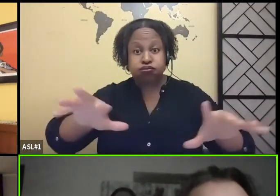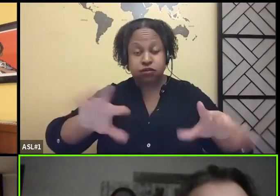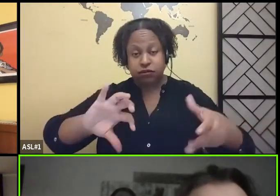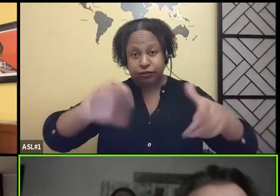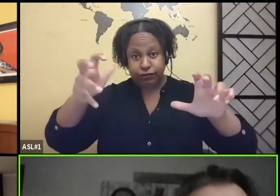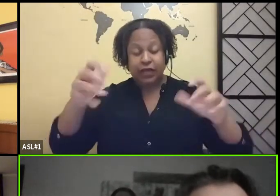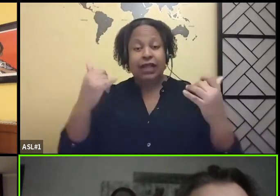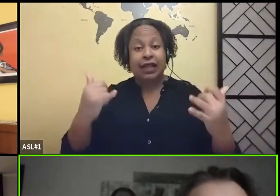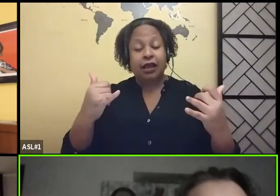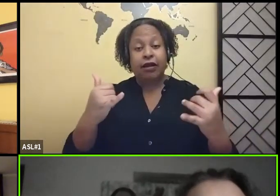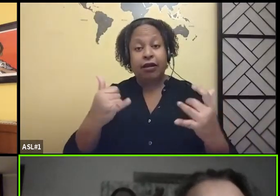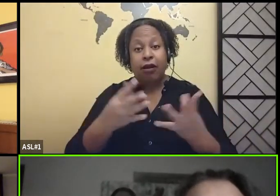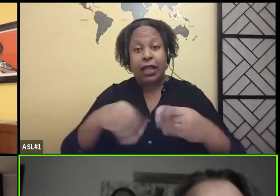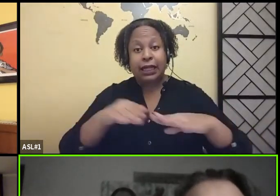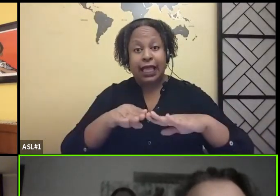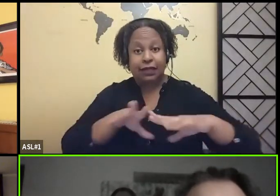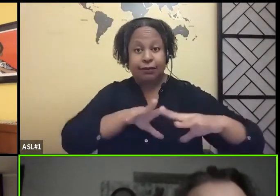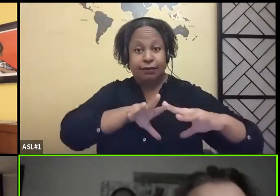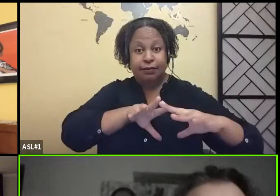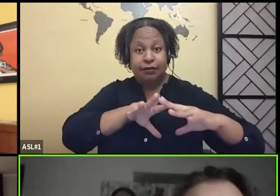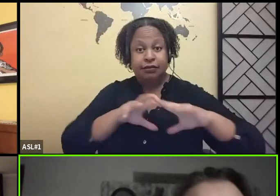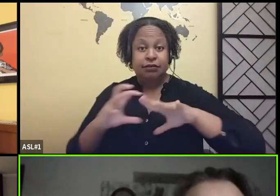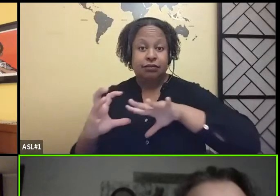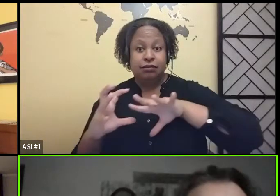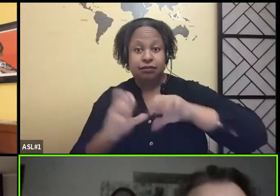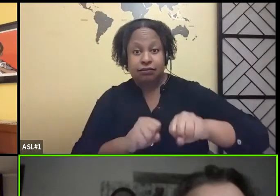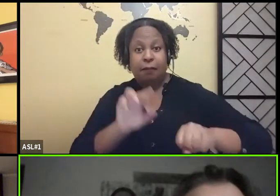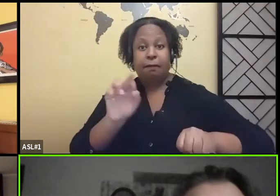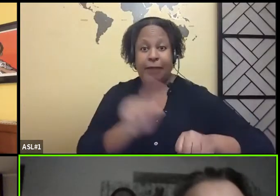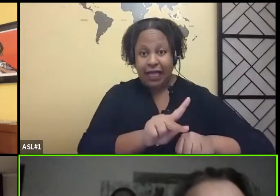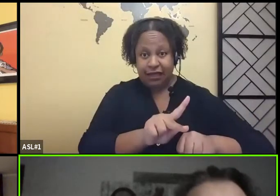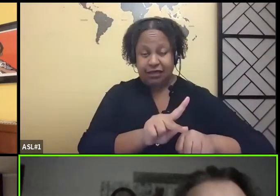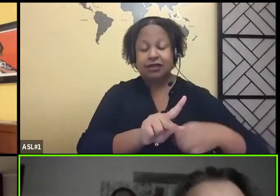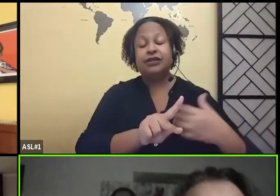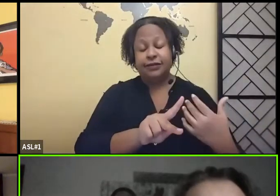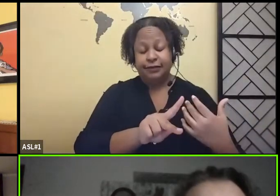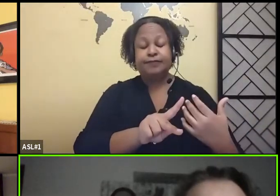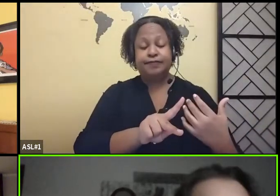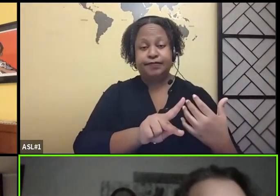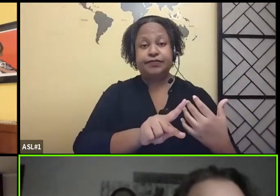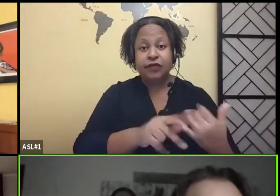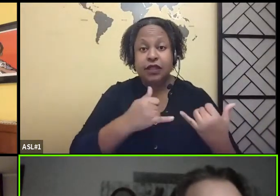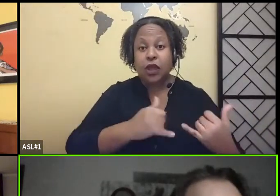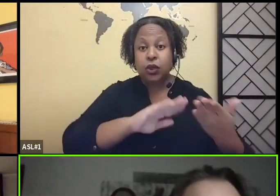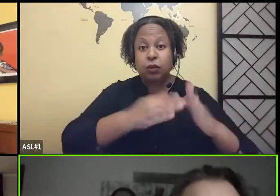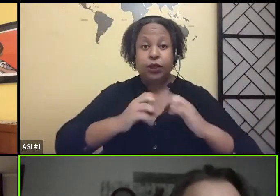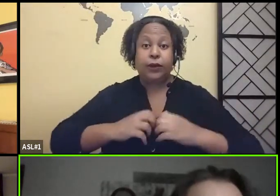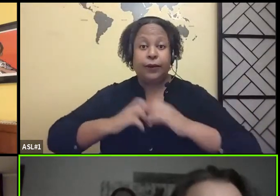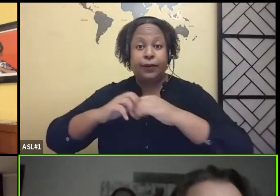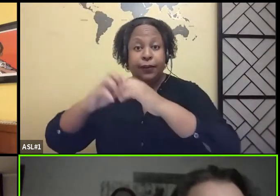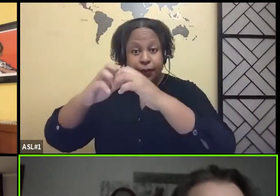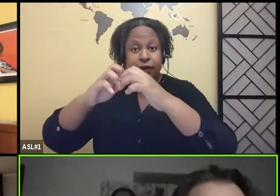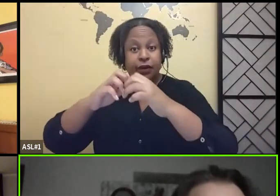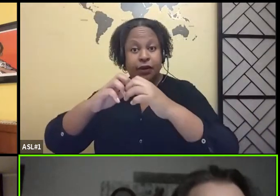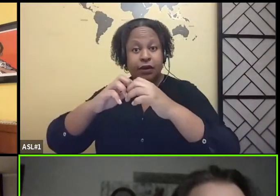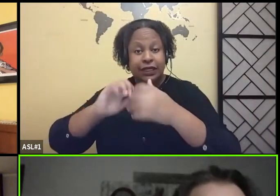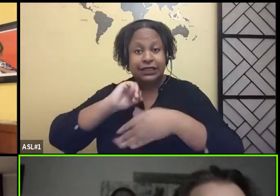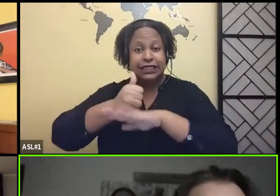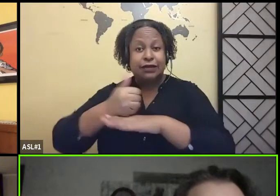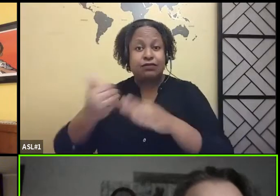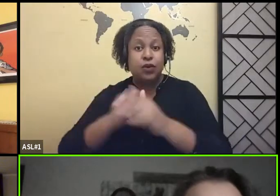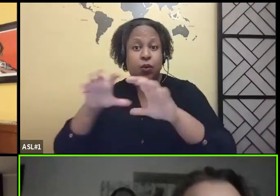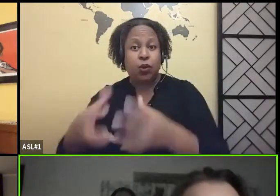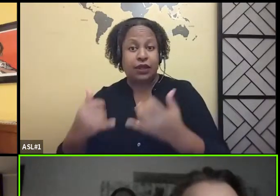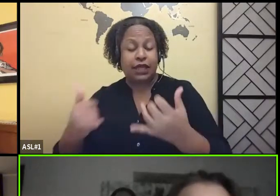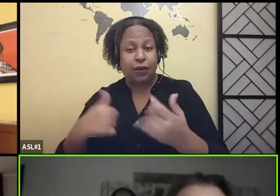through, these communities that are just, creating this new world. And that's what I see out there now,